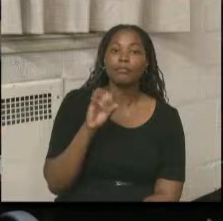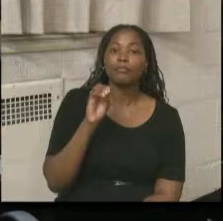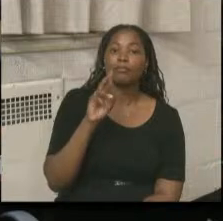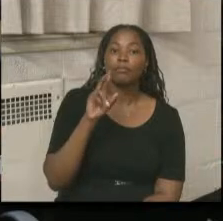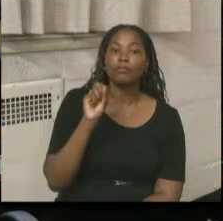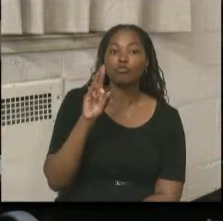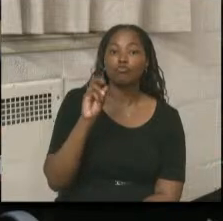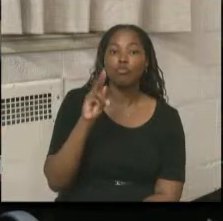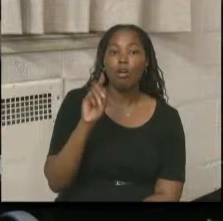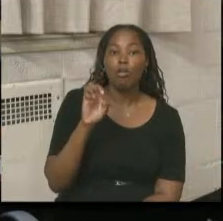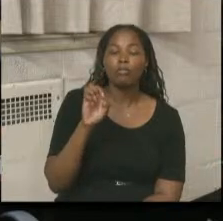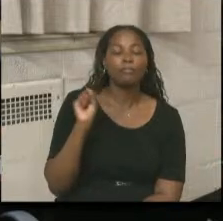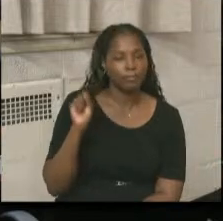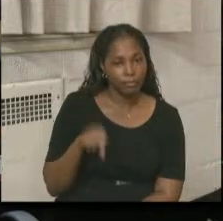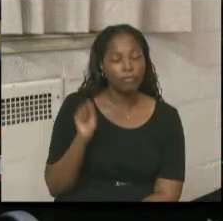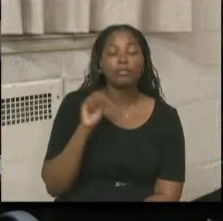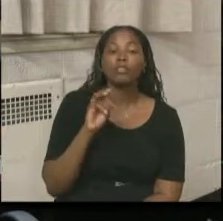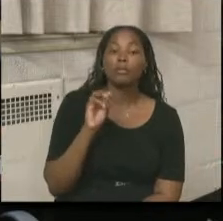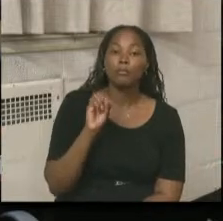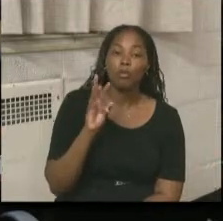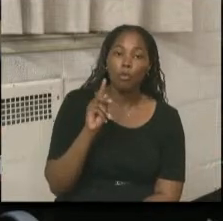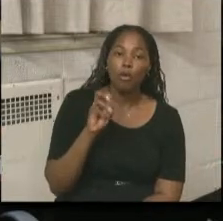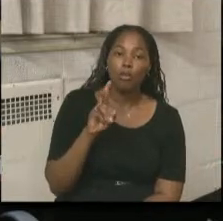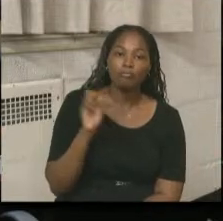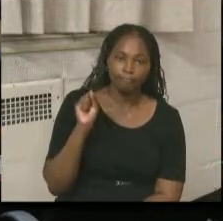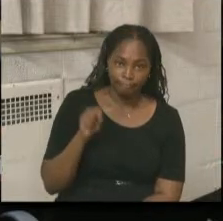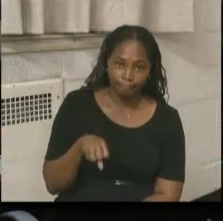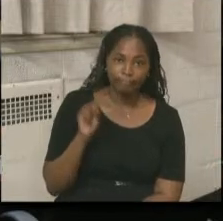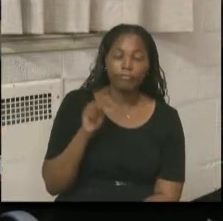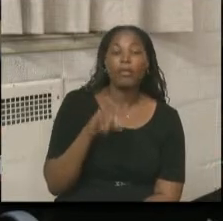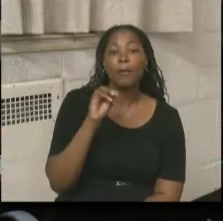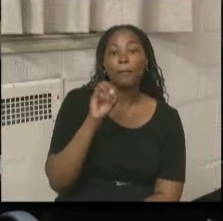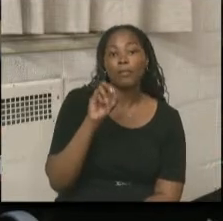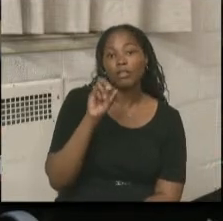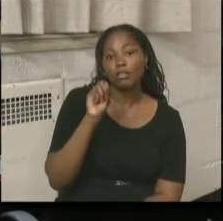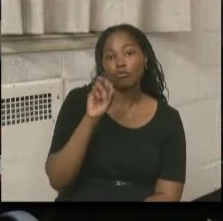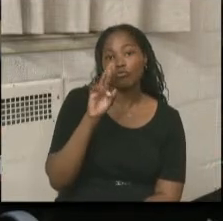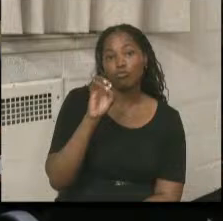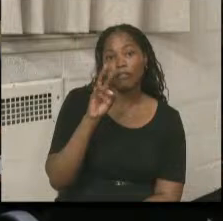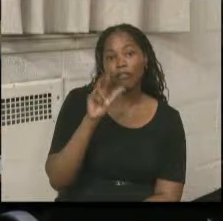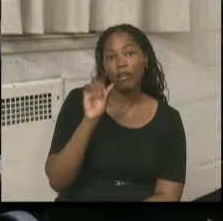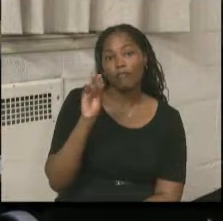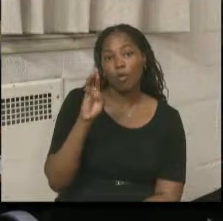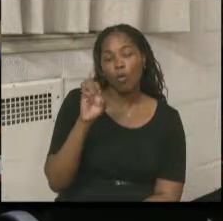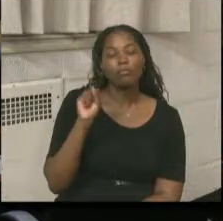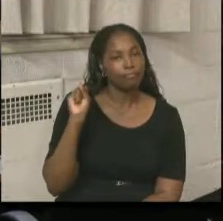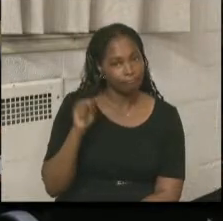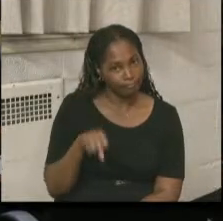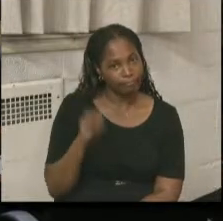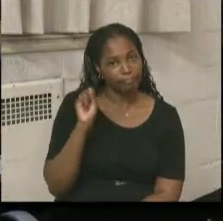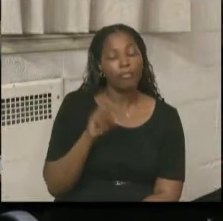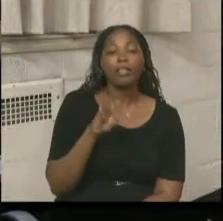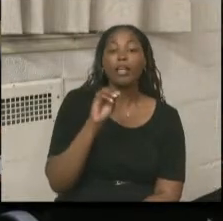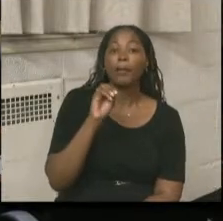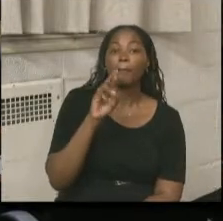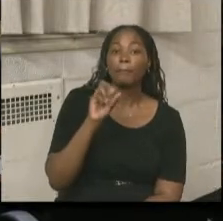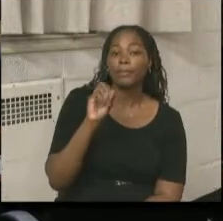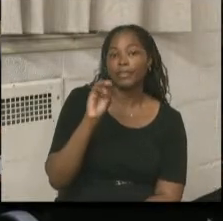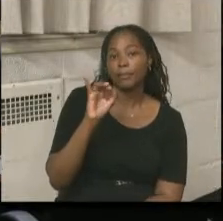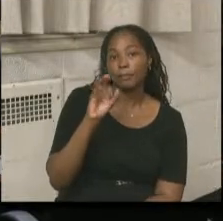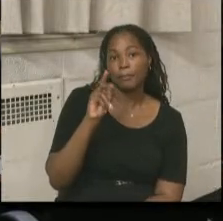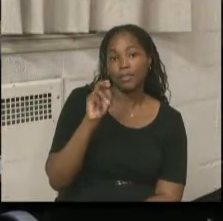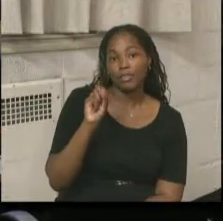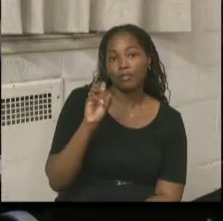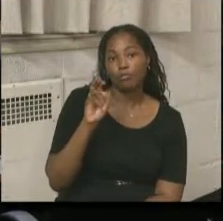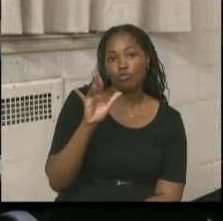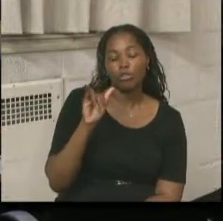Rout? Aye. Ms. Walker? Ms. Rivera Forbes? Aye. Mrs. Mickens Murray? Aye. With